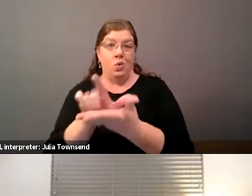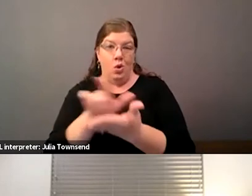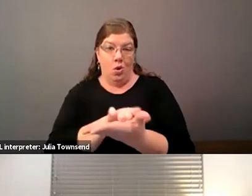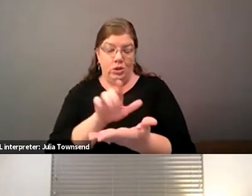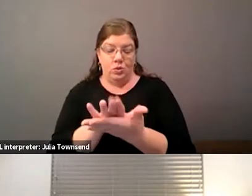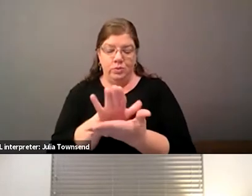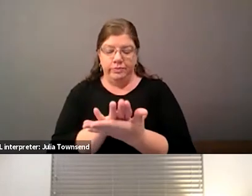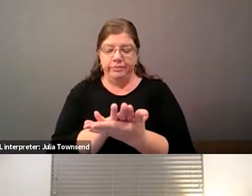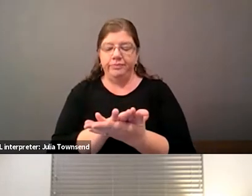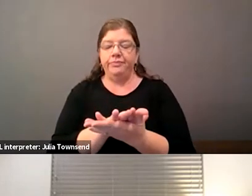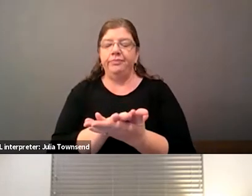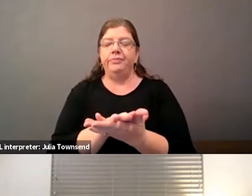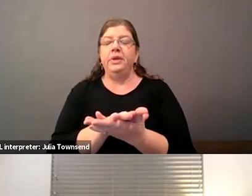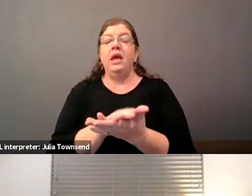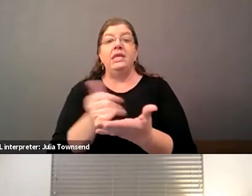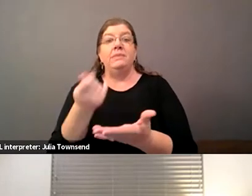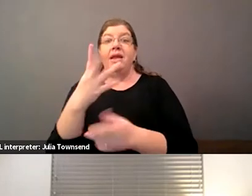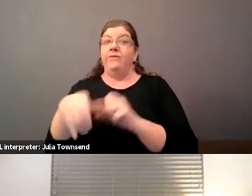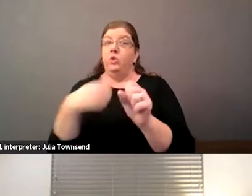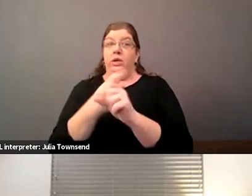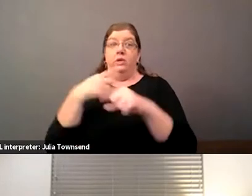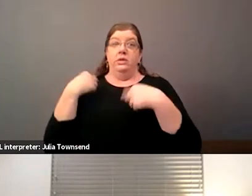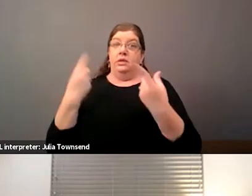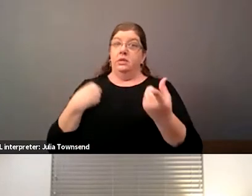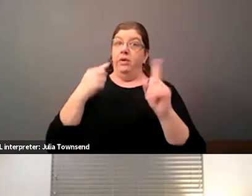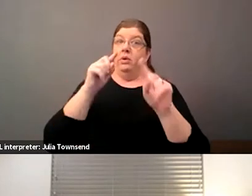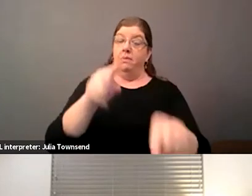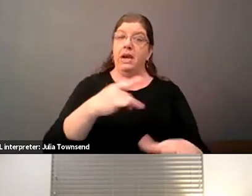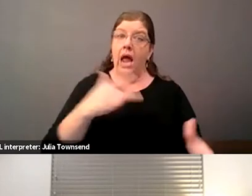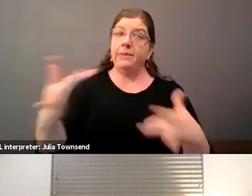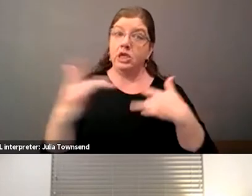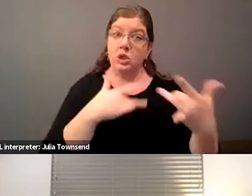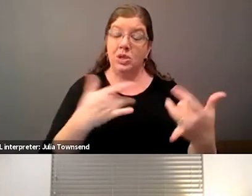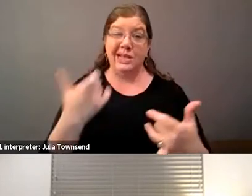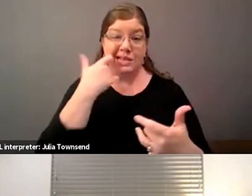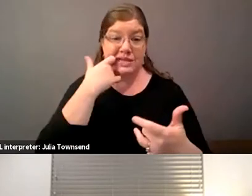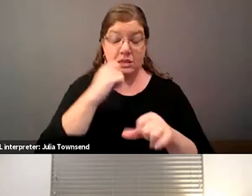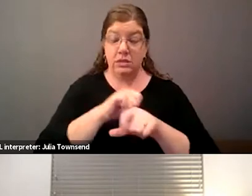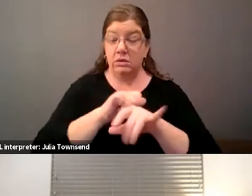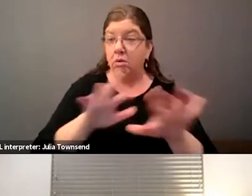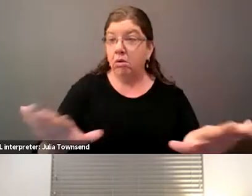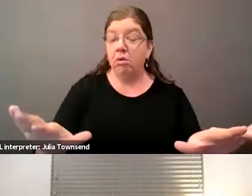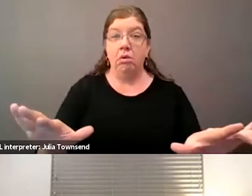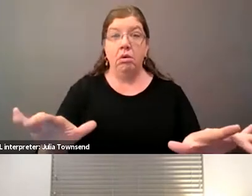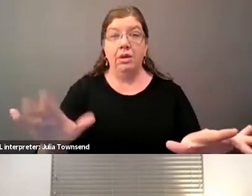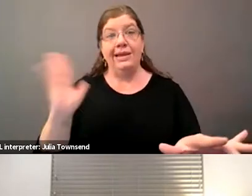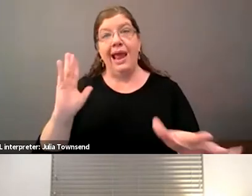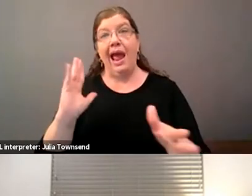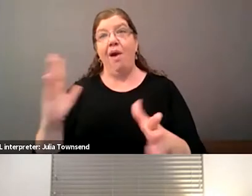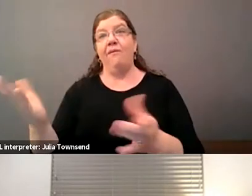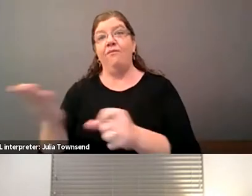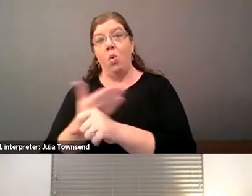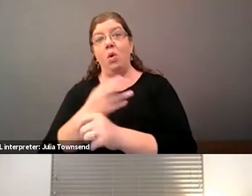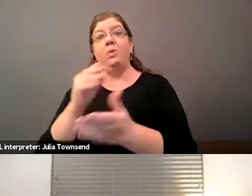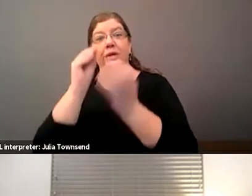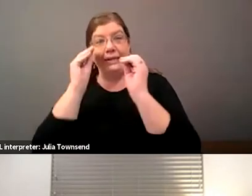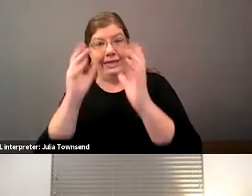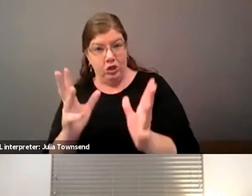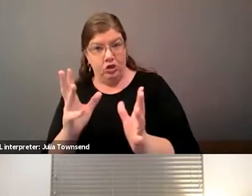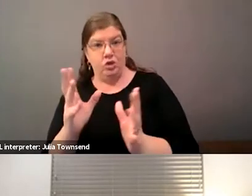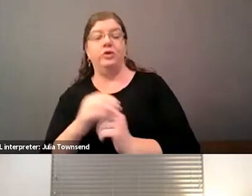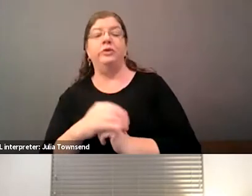since i've come to you because i'm concerned about the latest sex scandal involving the now former teacher mr haram matches